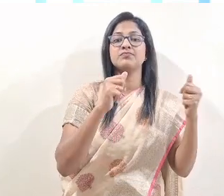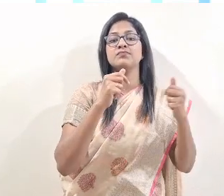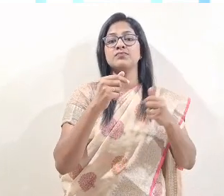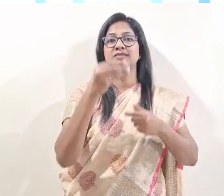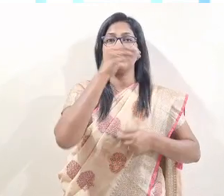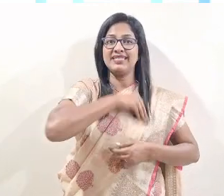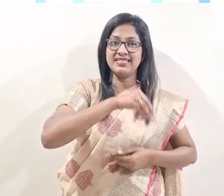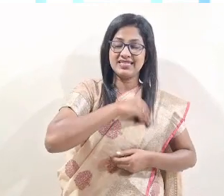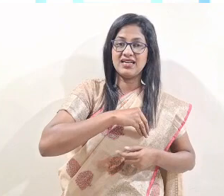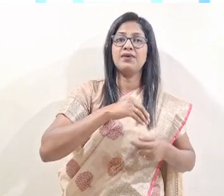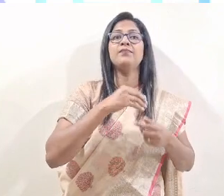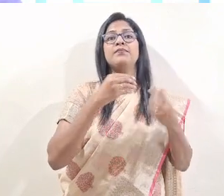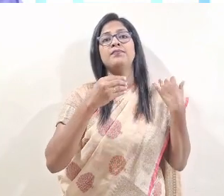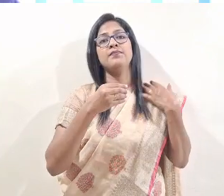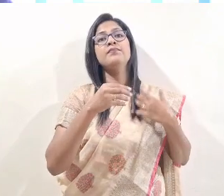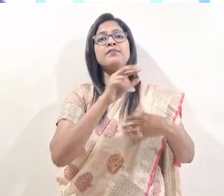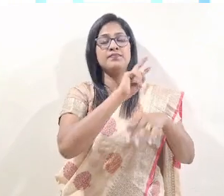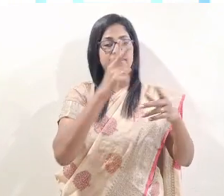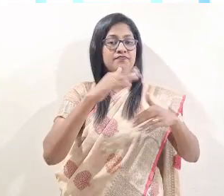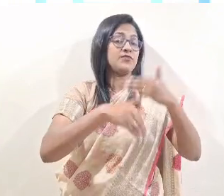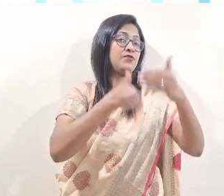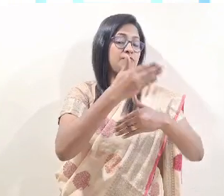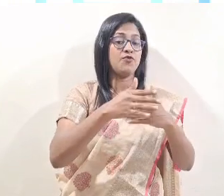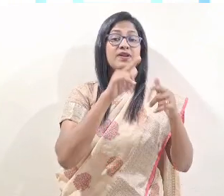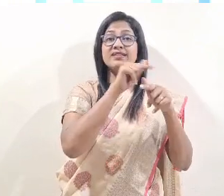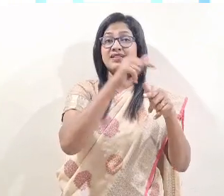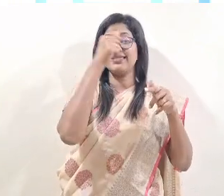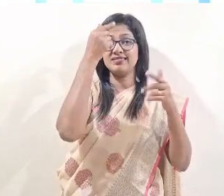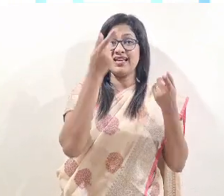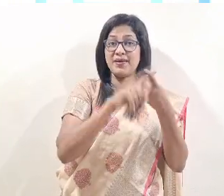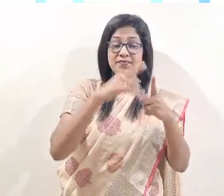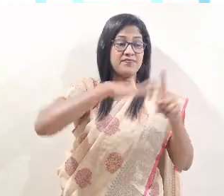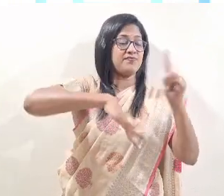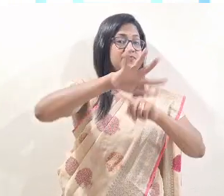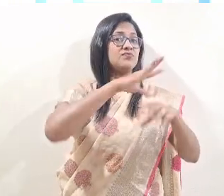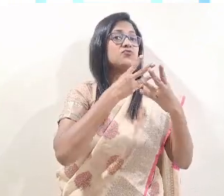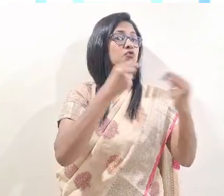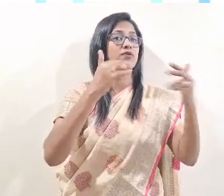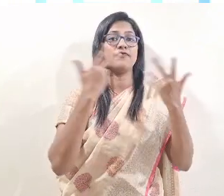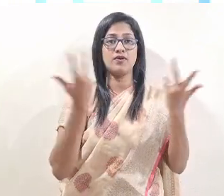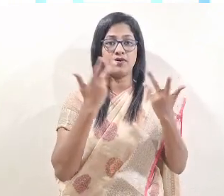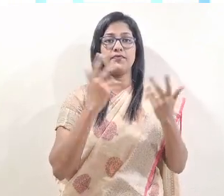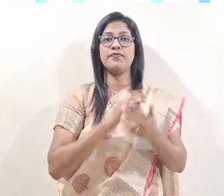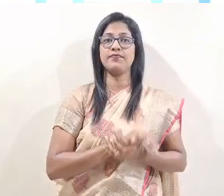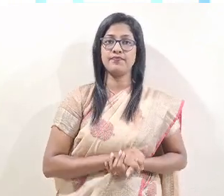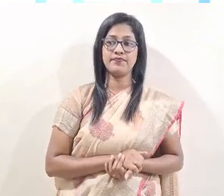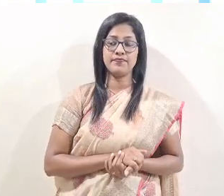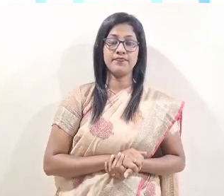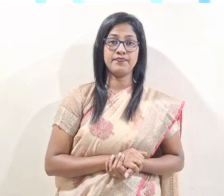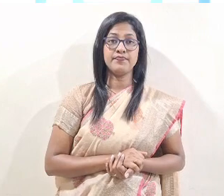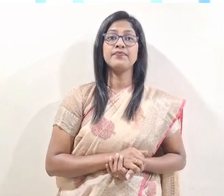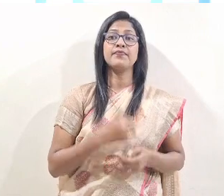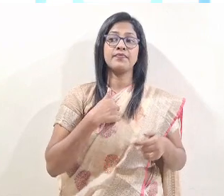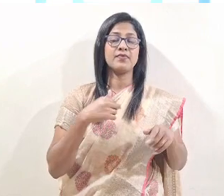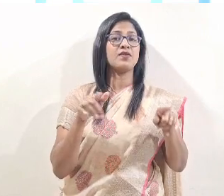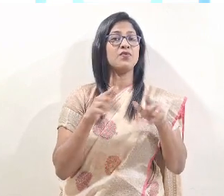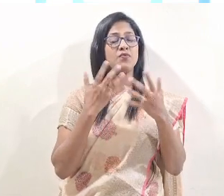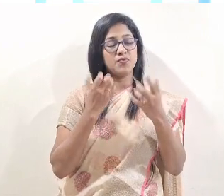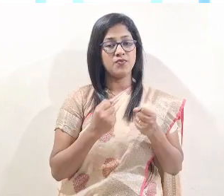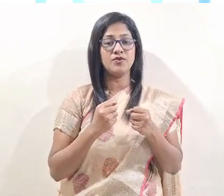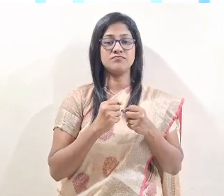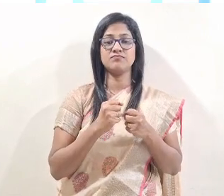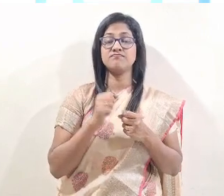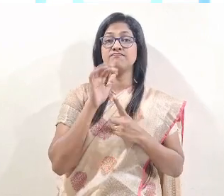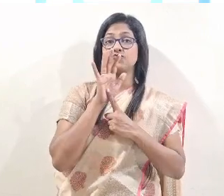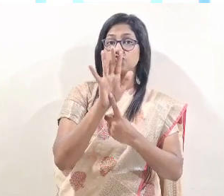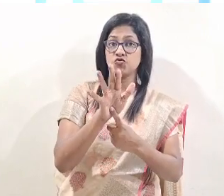the revenues even further, and how to overcome these situations. And I would like to highlight